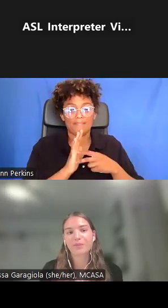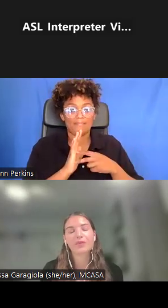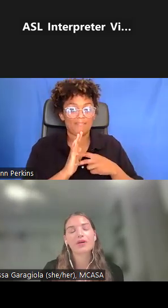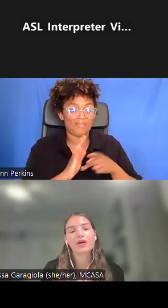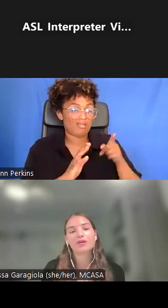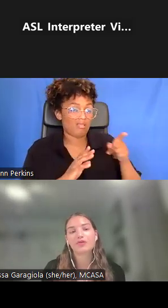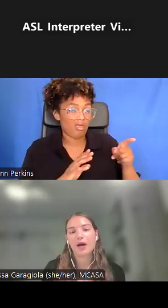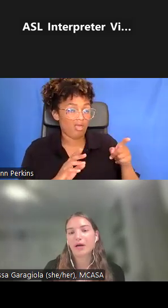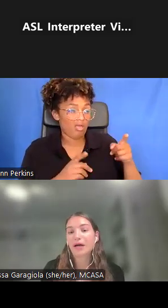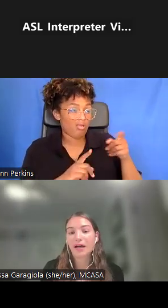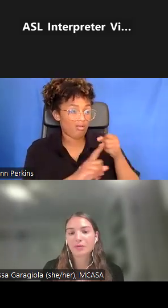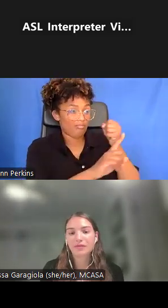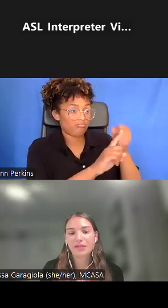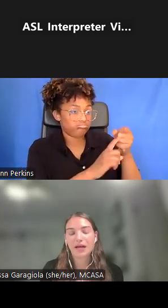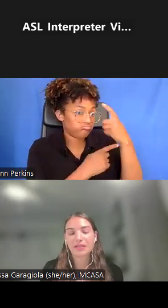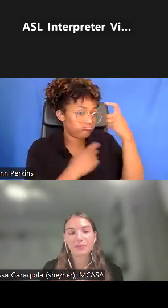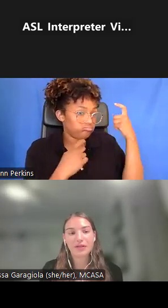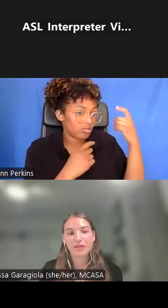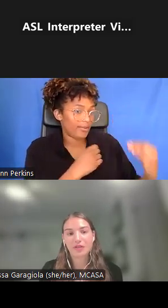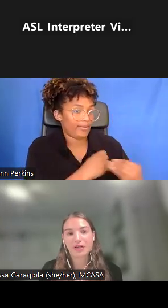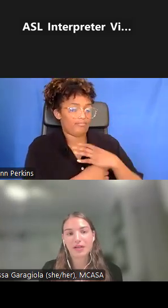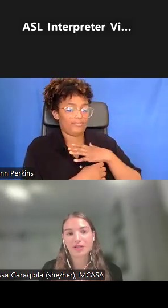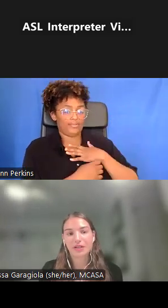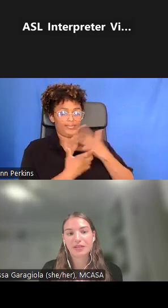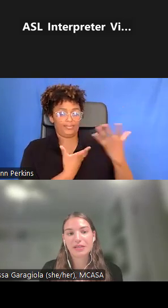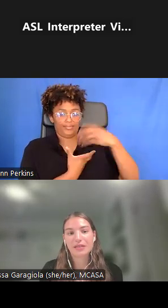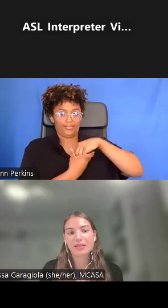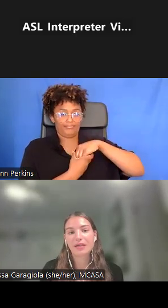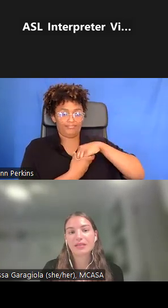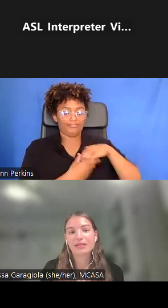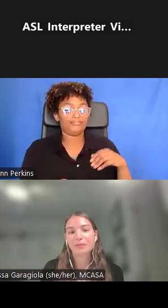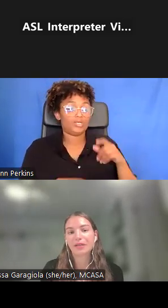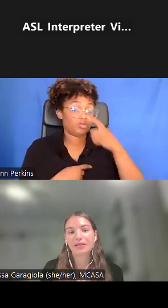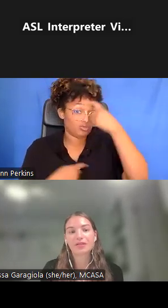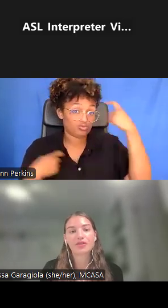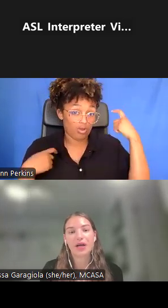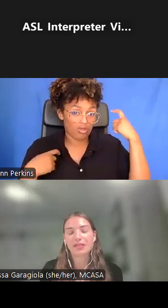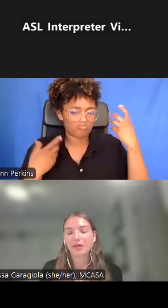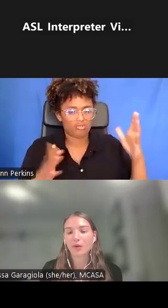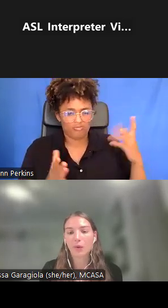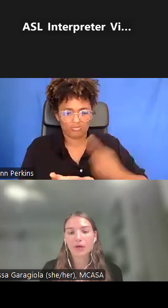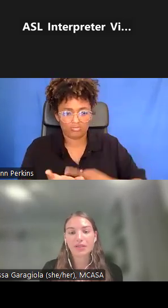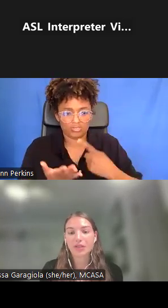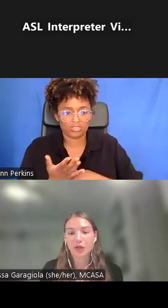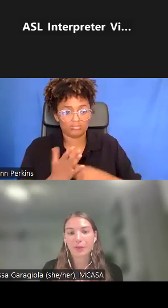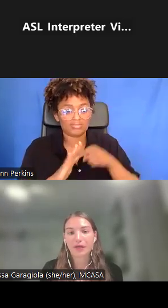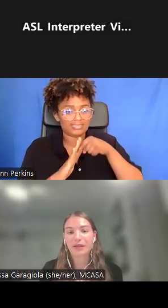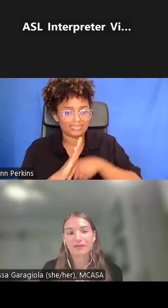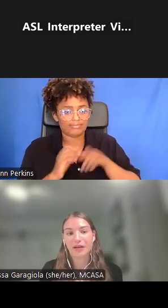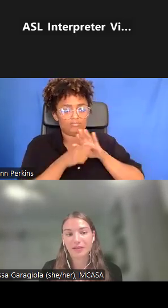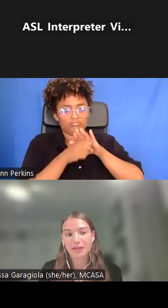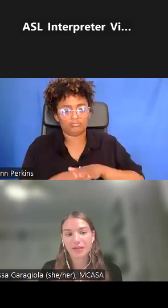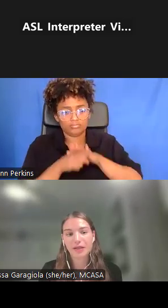empathy. Trauma, as we've discussed in previous training sessions, is a deeply distressing or